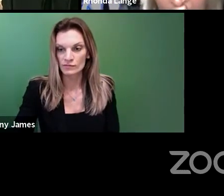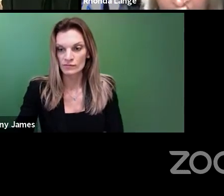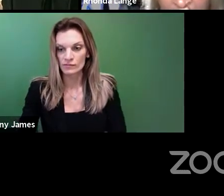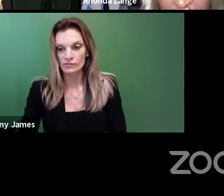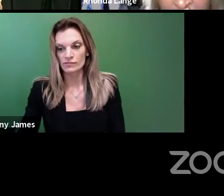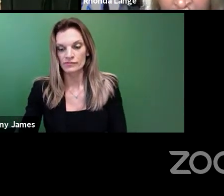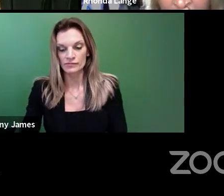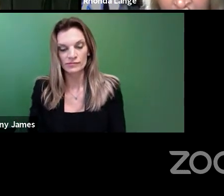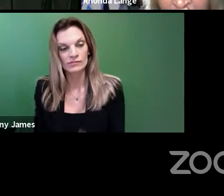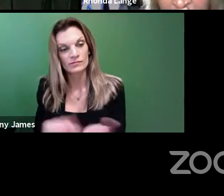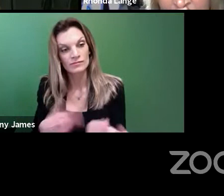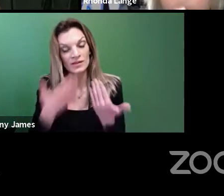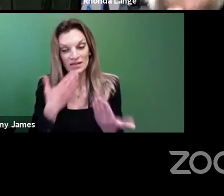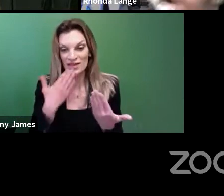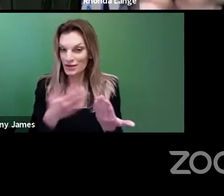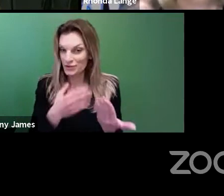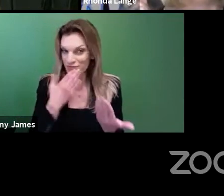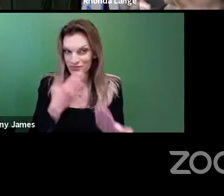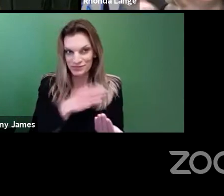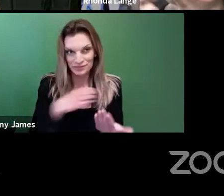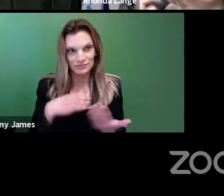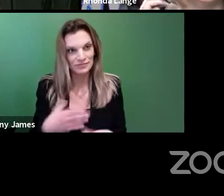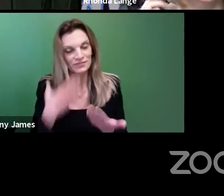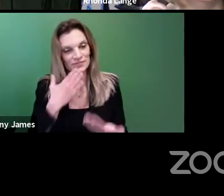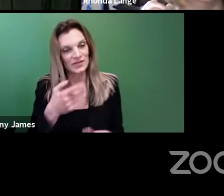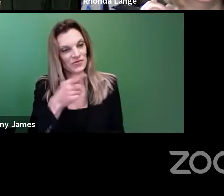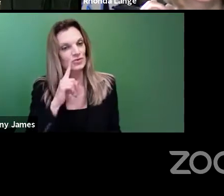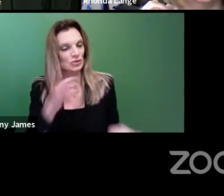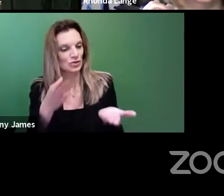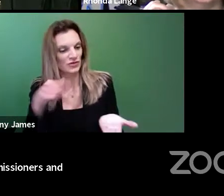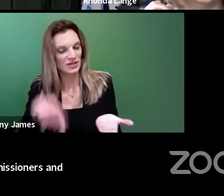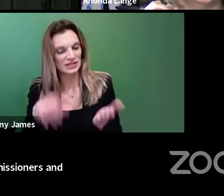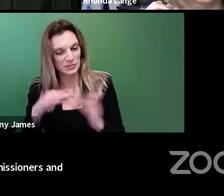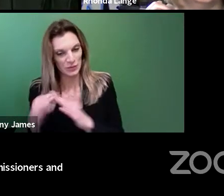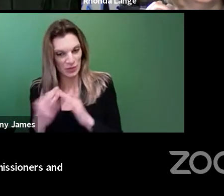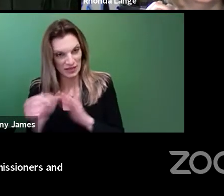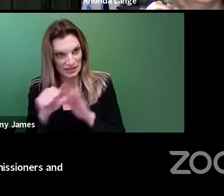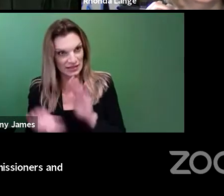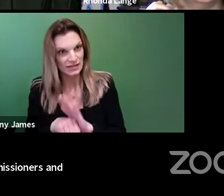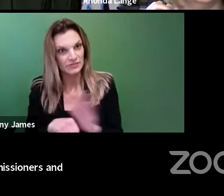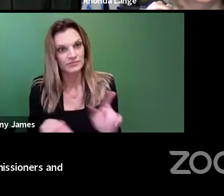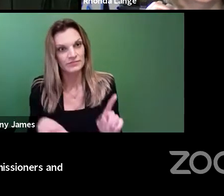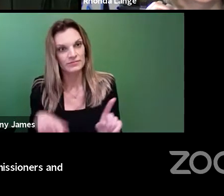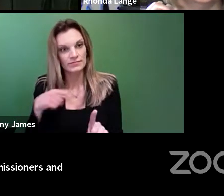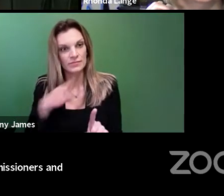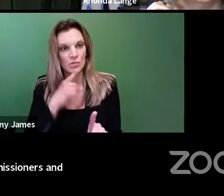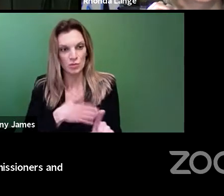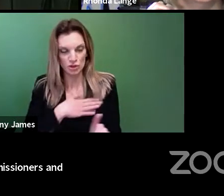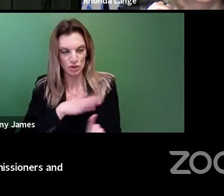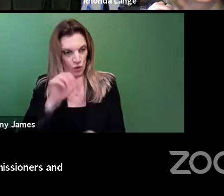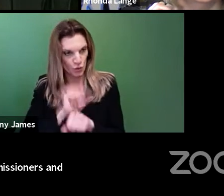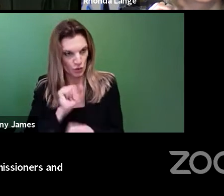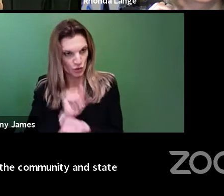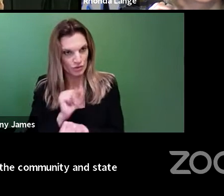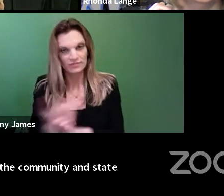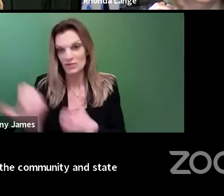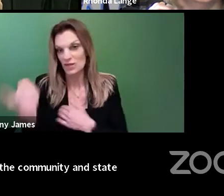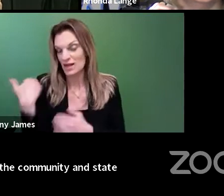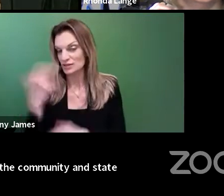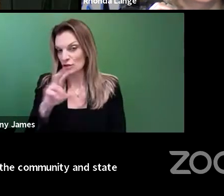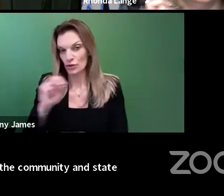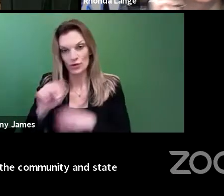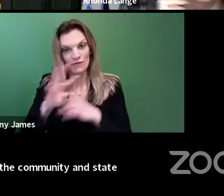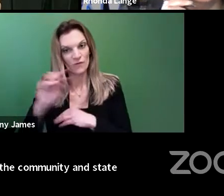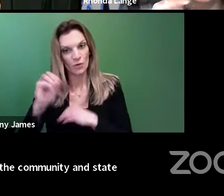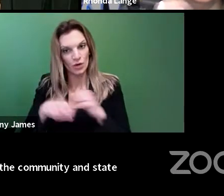Evening, commissioners, and thank you again for your service to our community and our state. I genuinely appreciate what you're doing here. Over the last 30 to 40